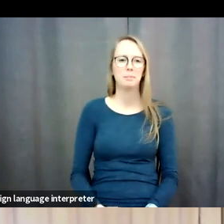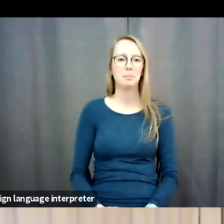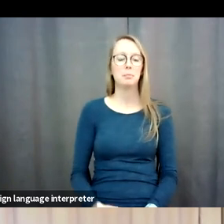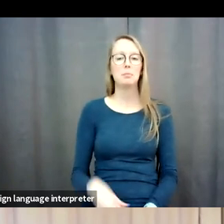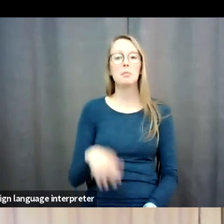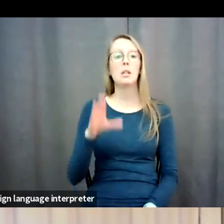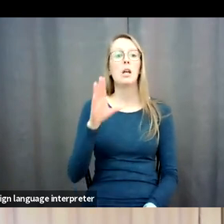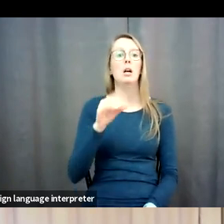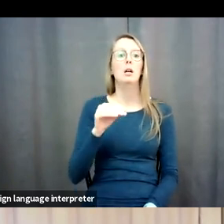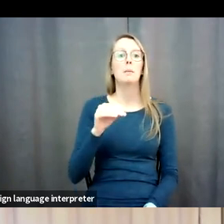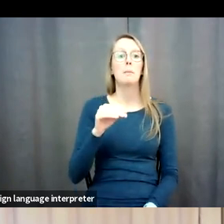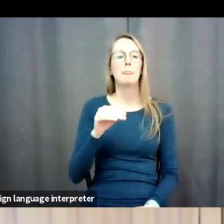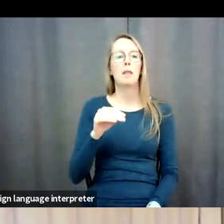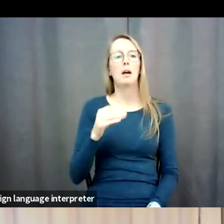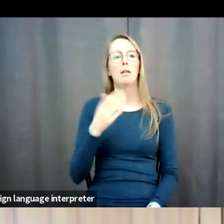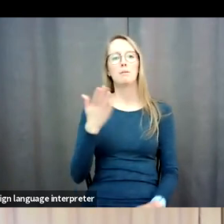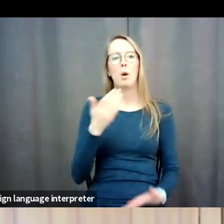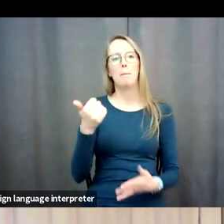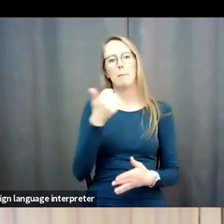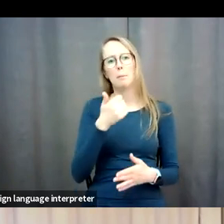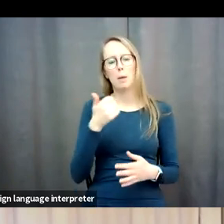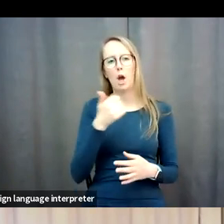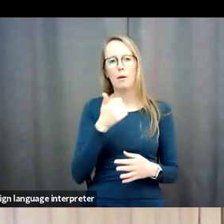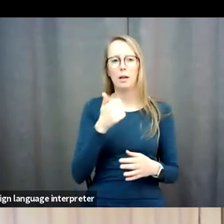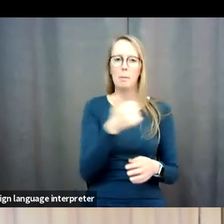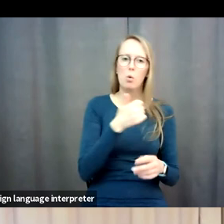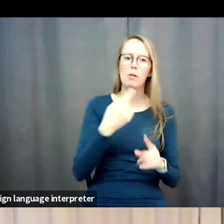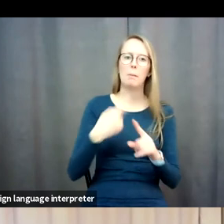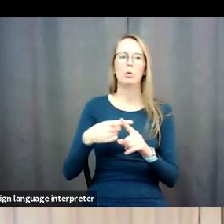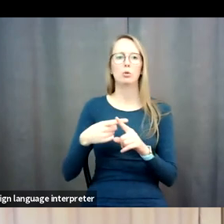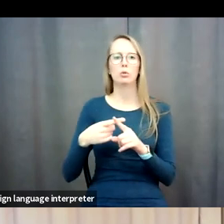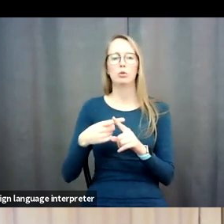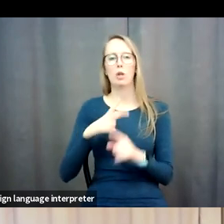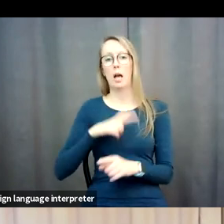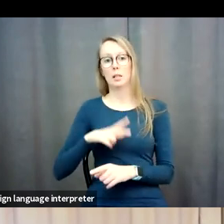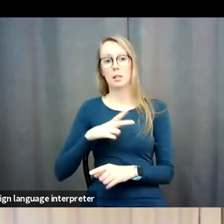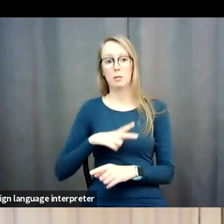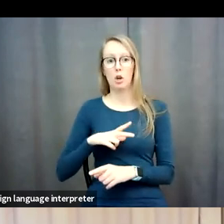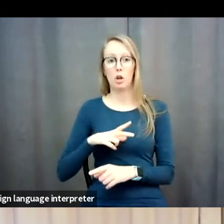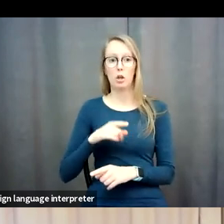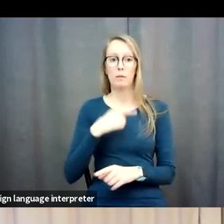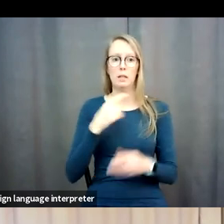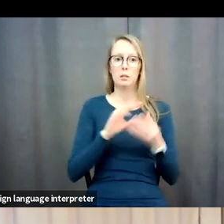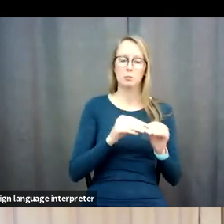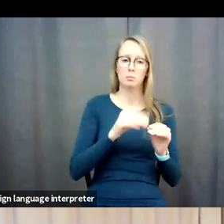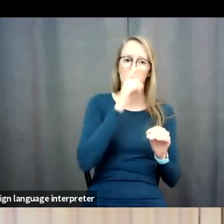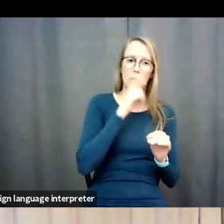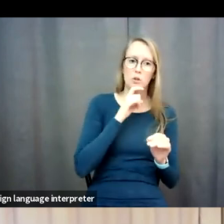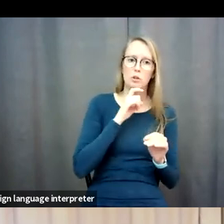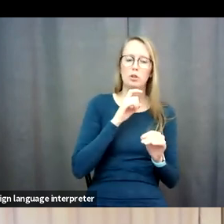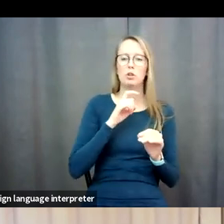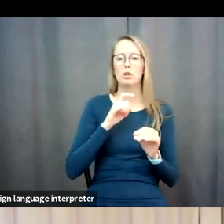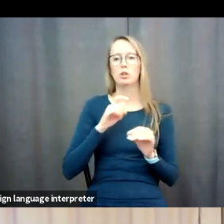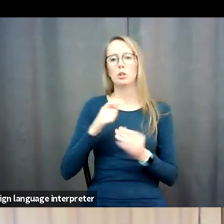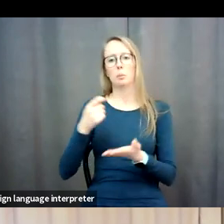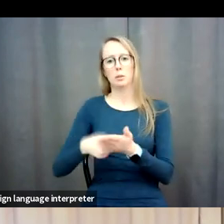What needs and responsibilities do we have as the policymakers, decision makers, or teacher in